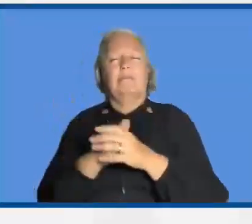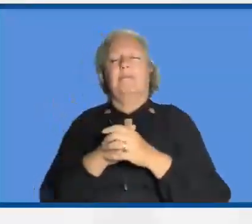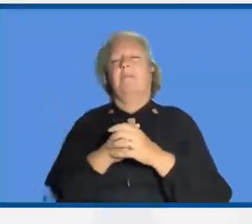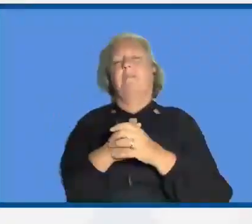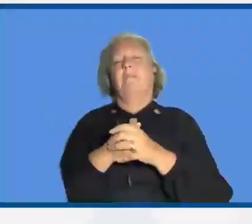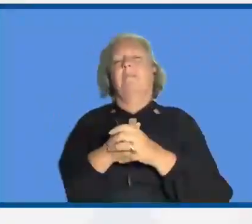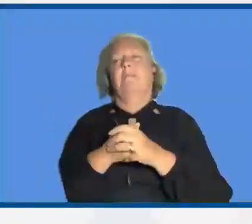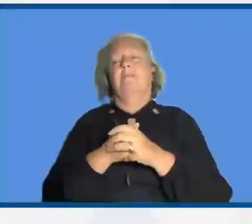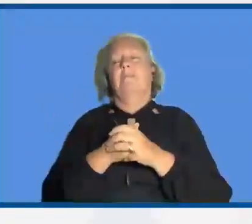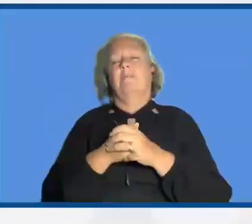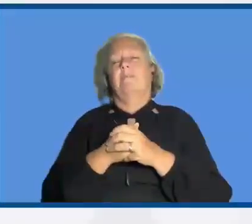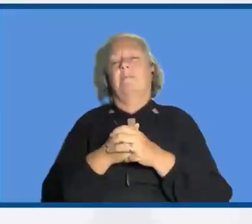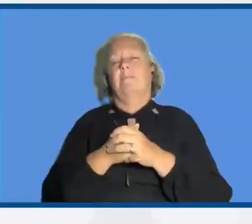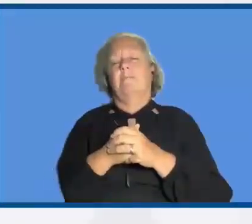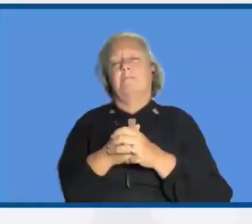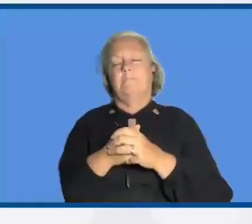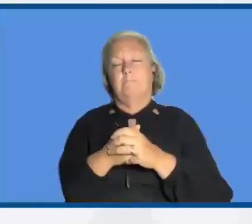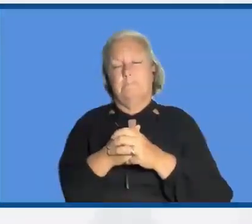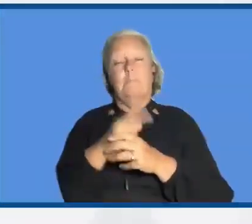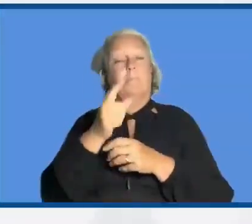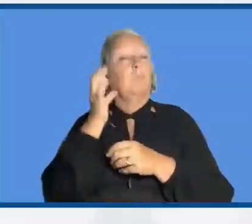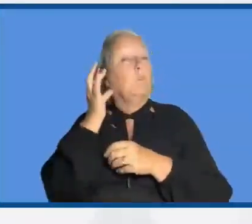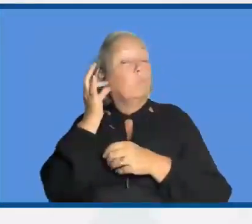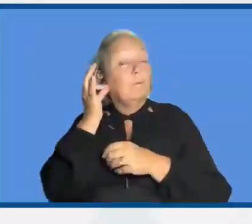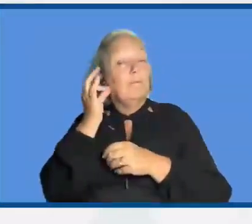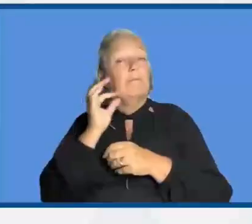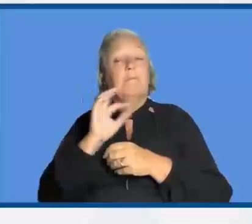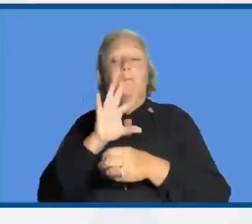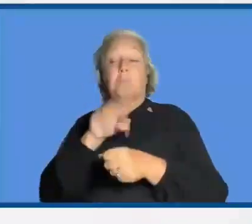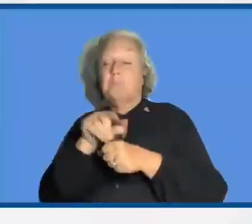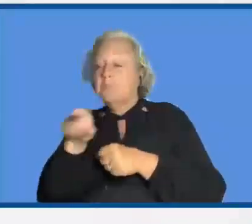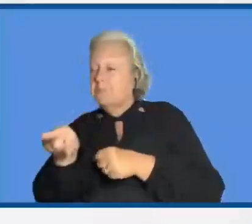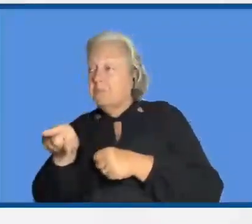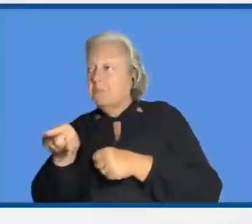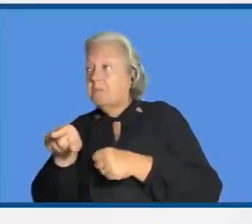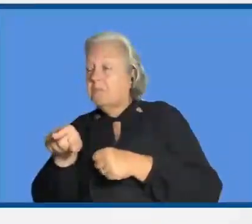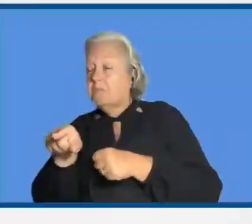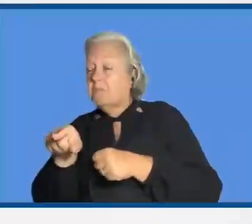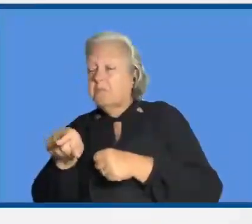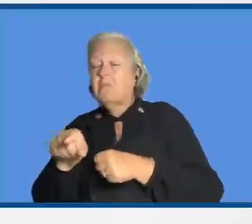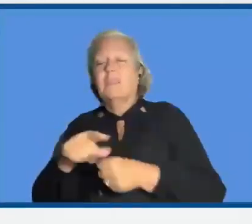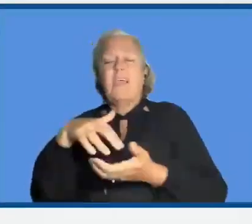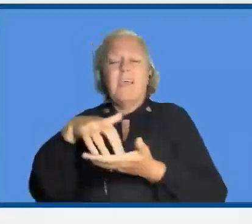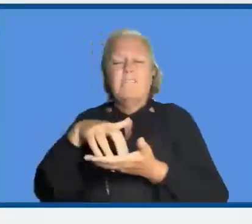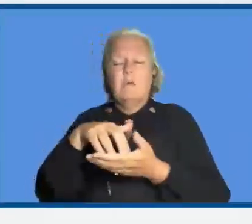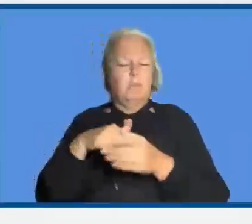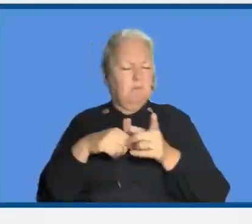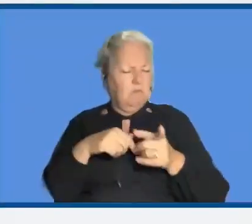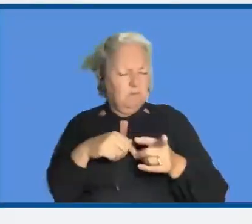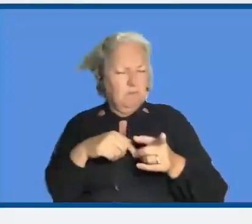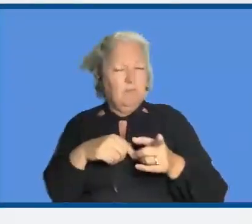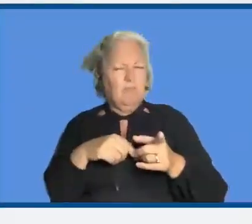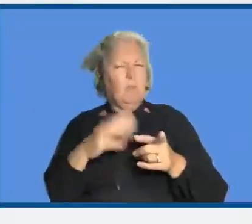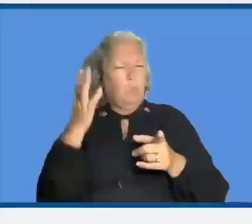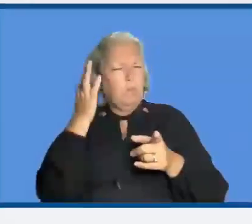There are women participating here. The vulnerabilities are already there as women, but what